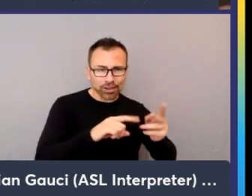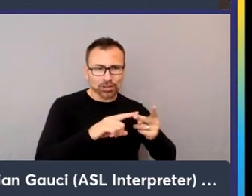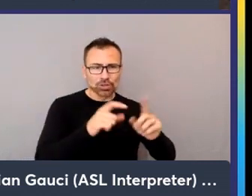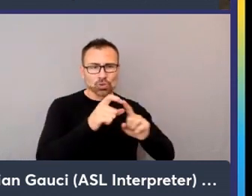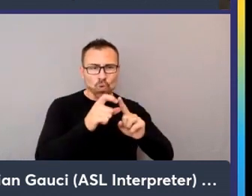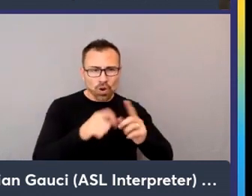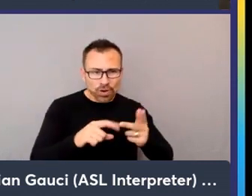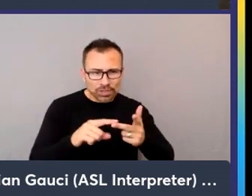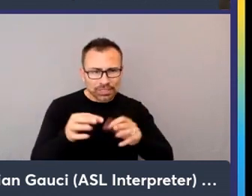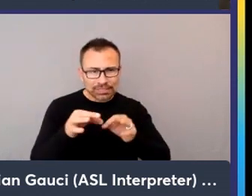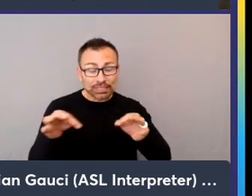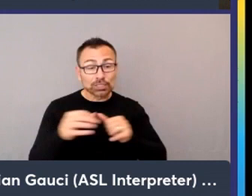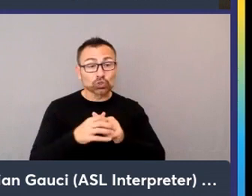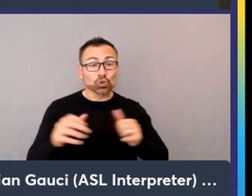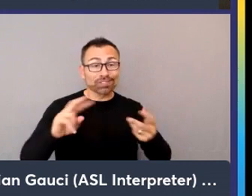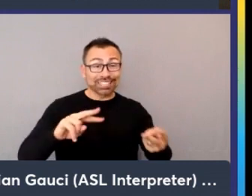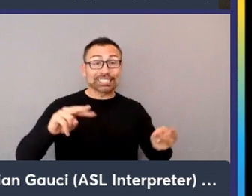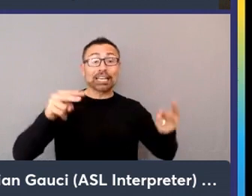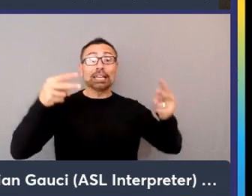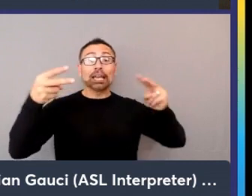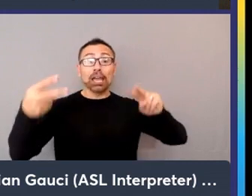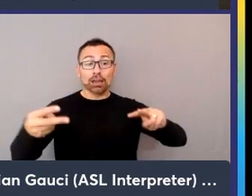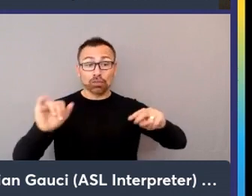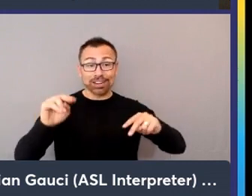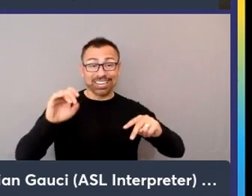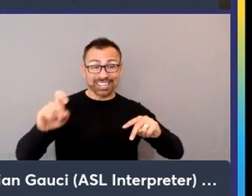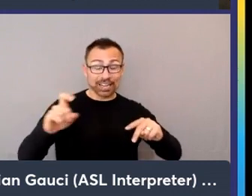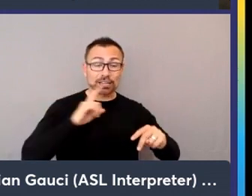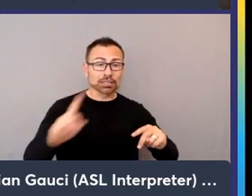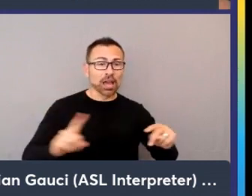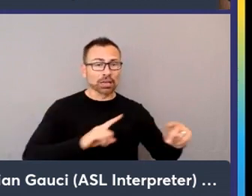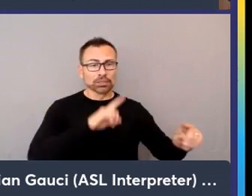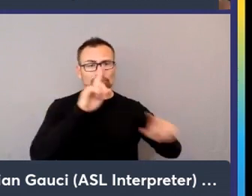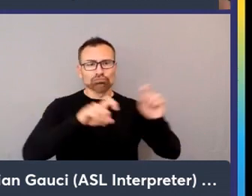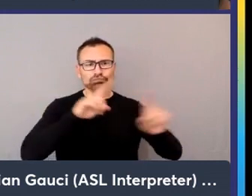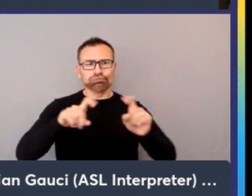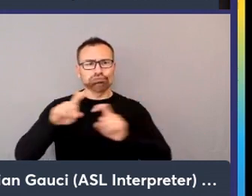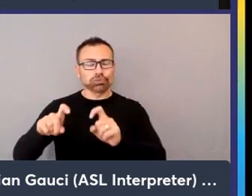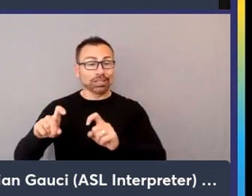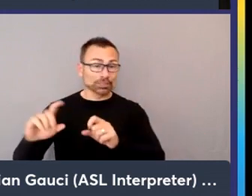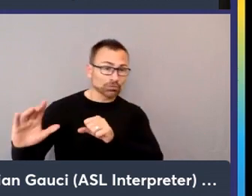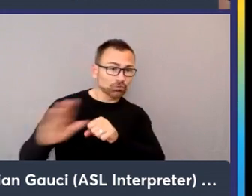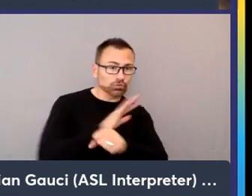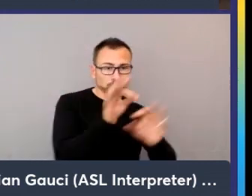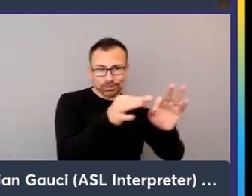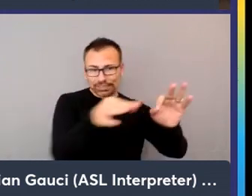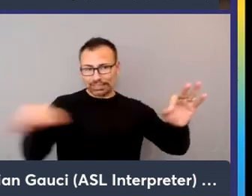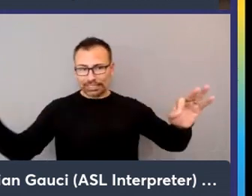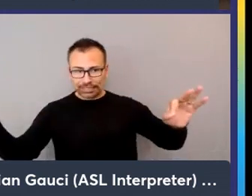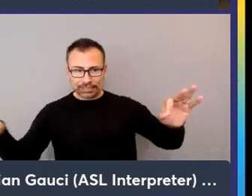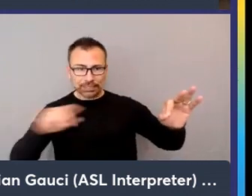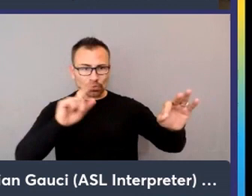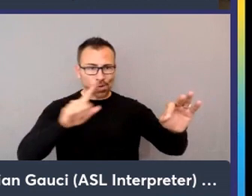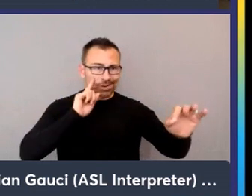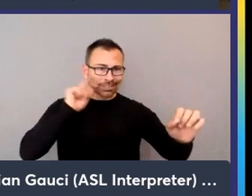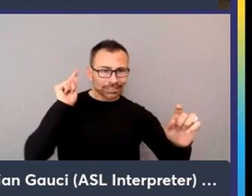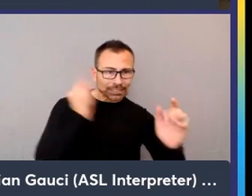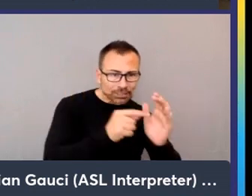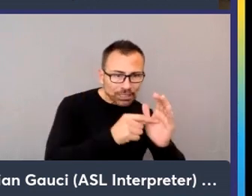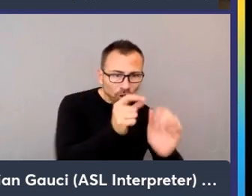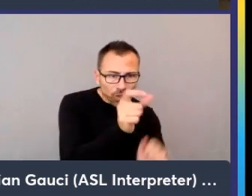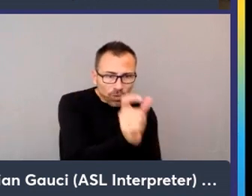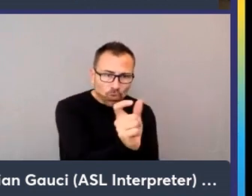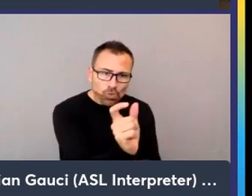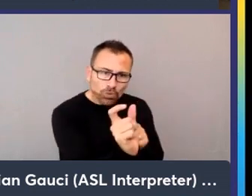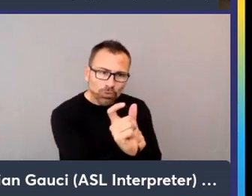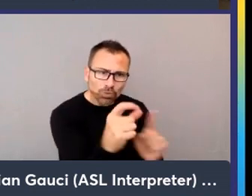inverted index that can query across the full sentence or just the word, or, and that is computationally,